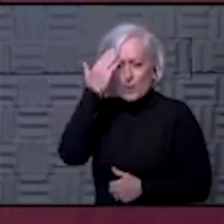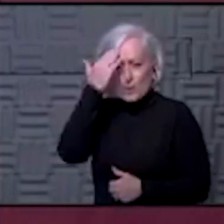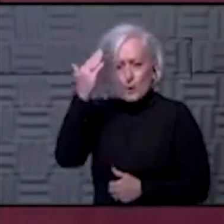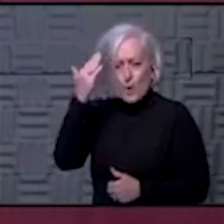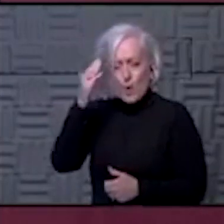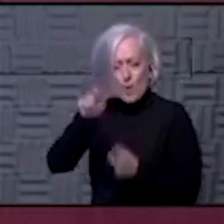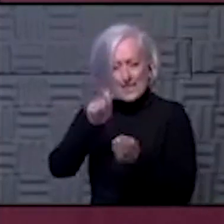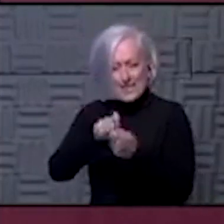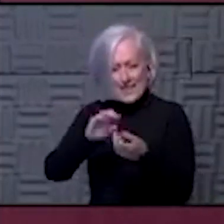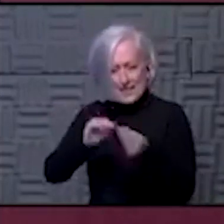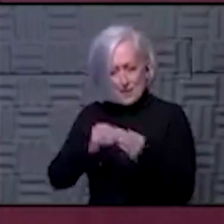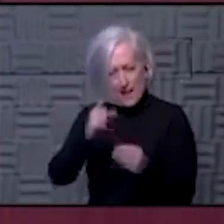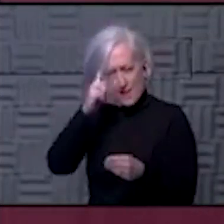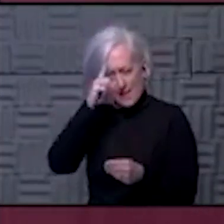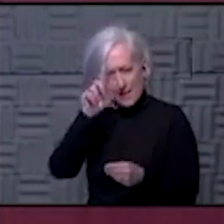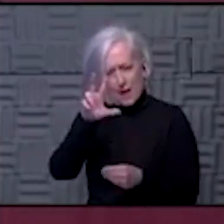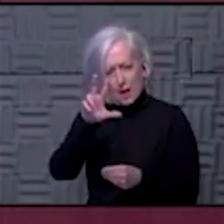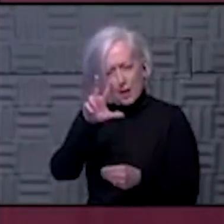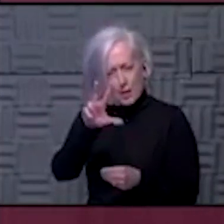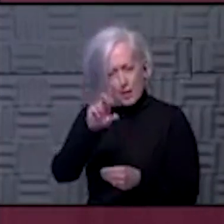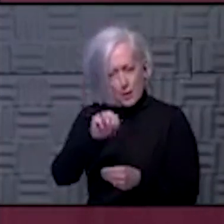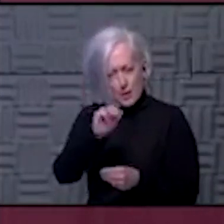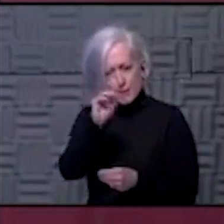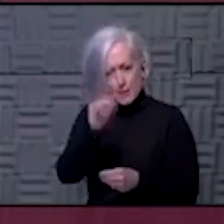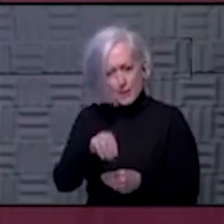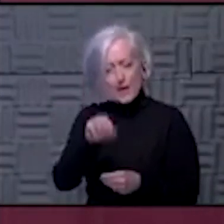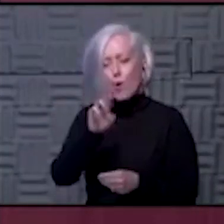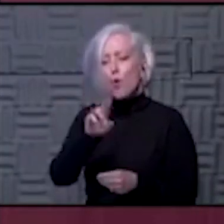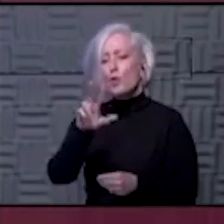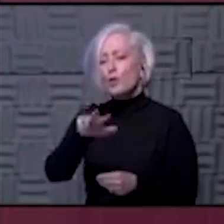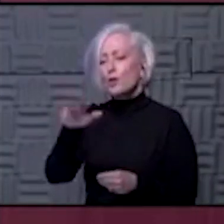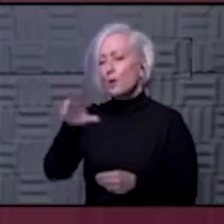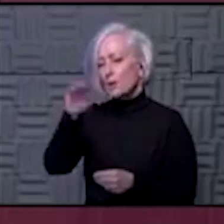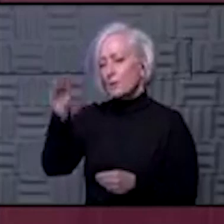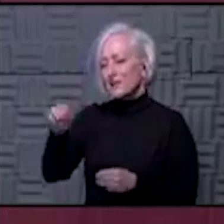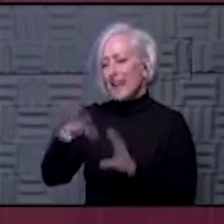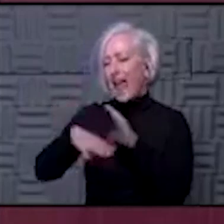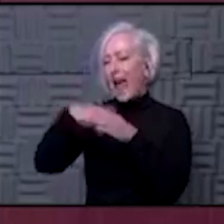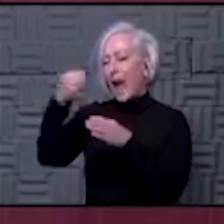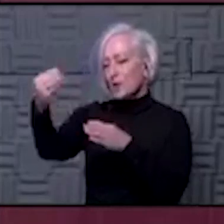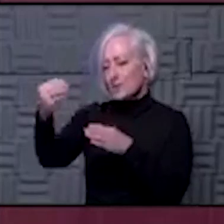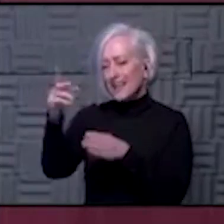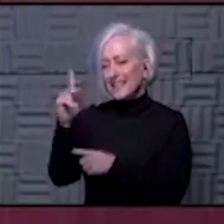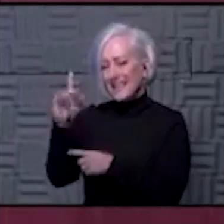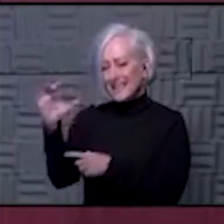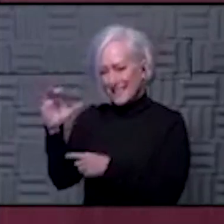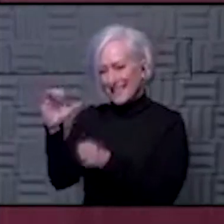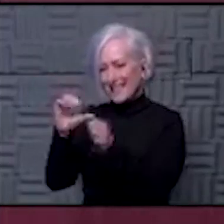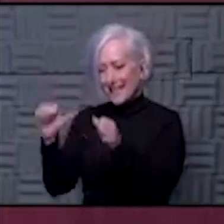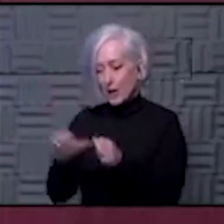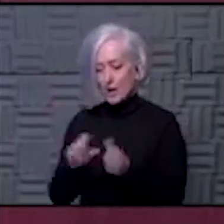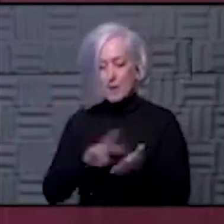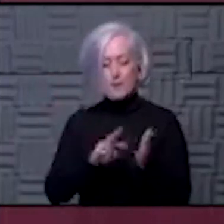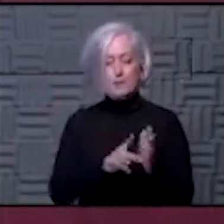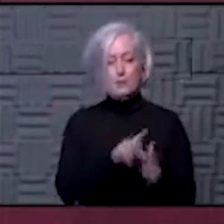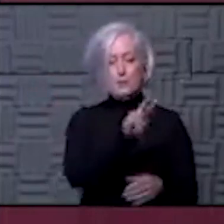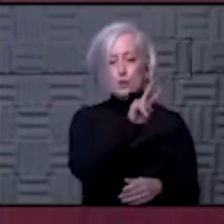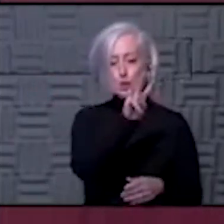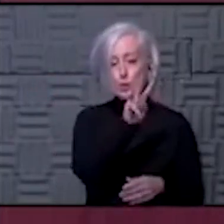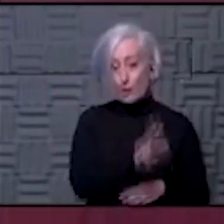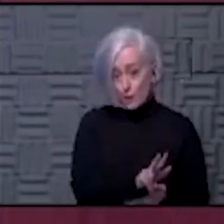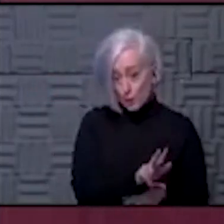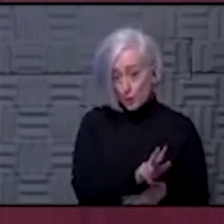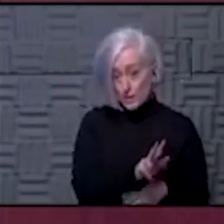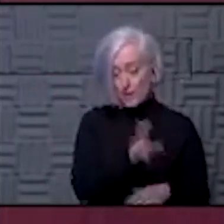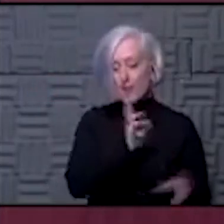they are about 30% or 33% from outside the Kansas City metropolitan area, which means over 2/3 are inside the Kansas City metropolitan area. That is by far the